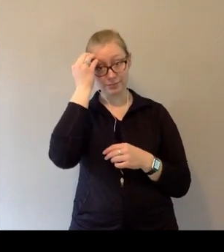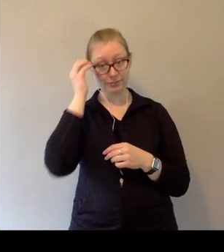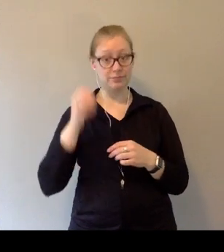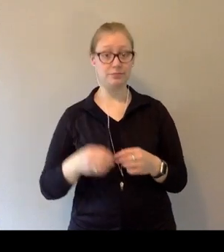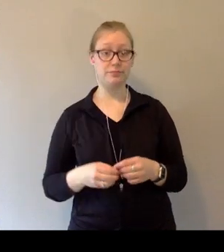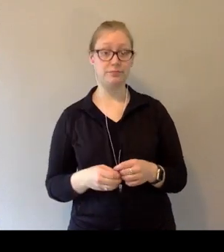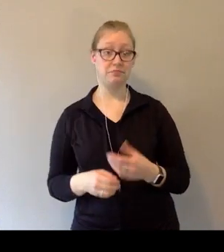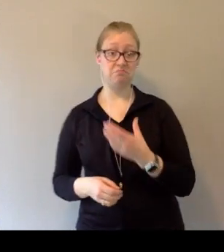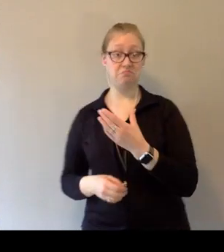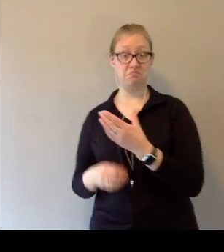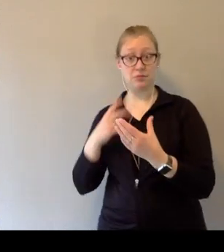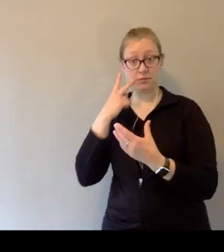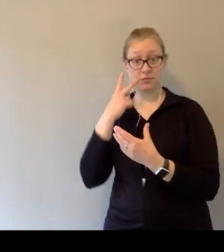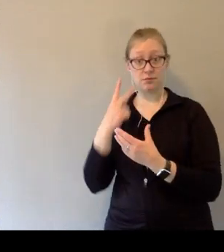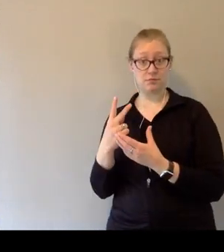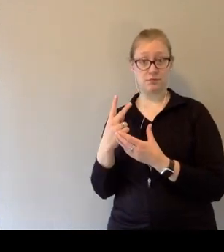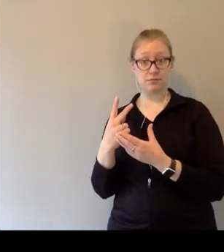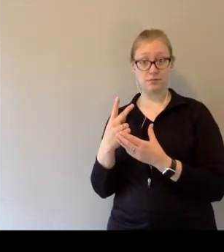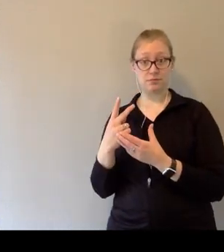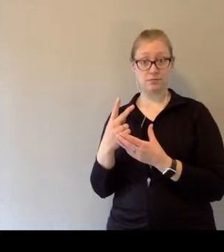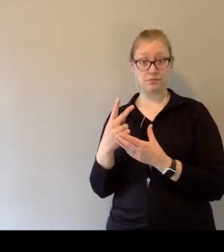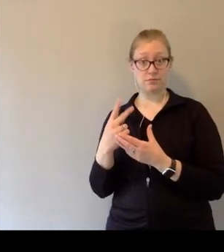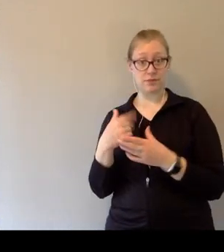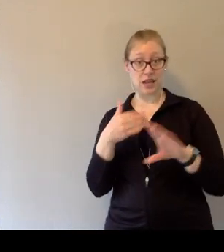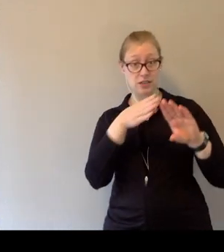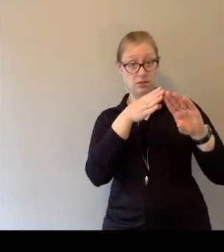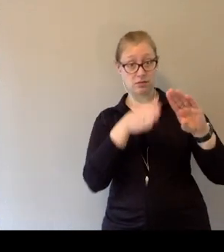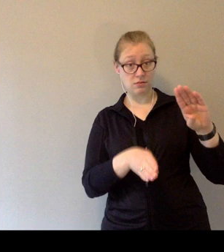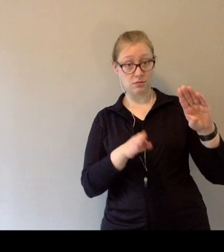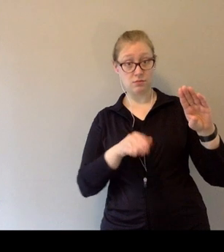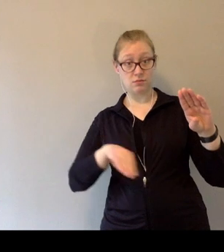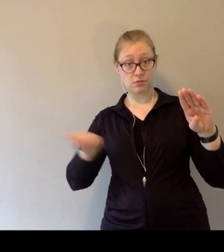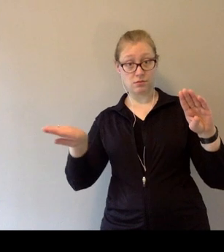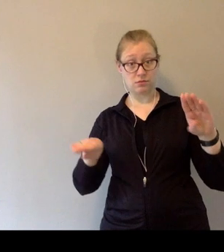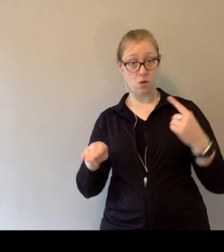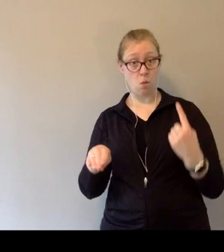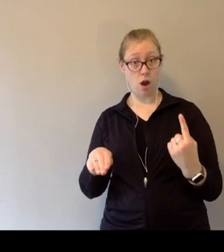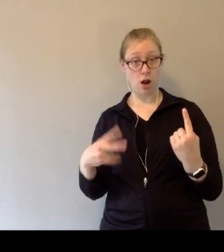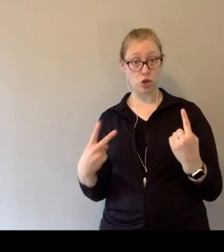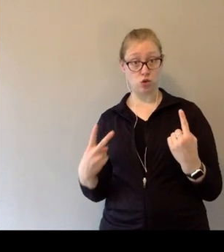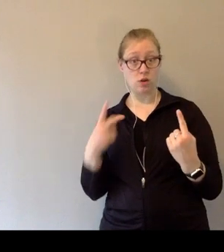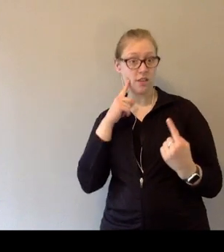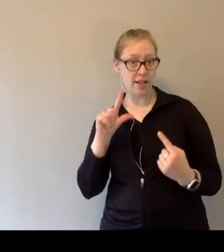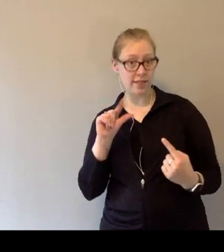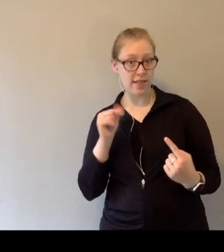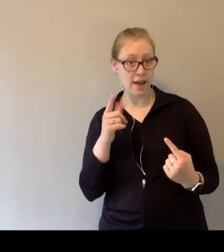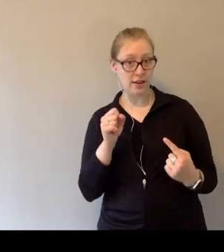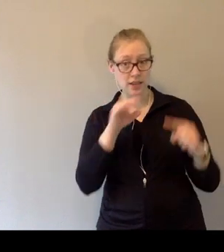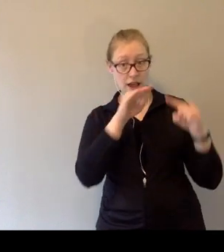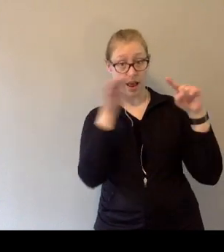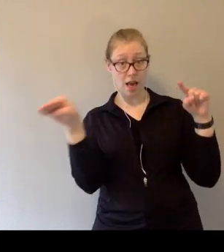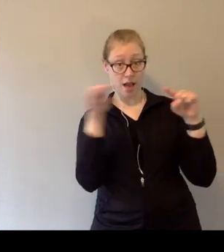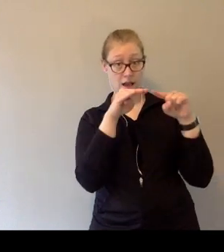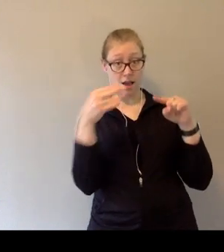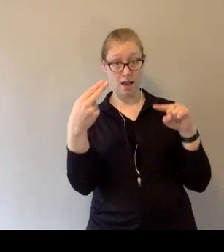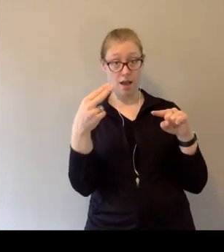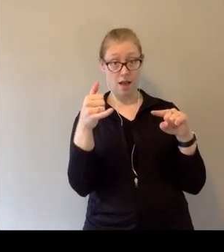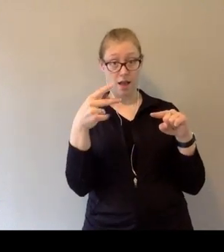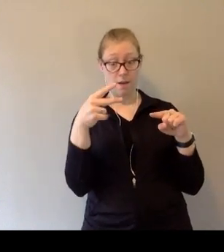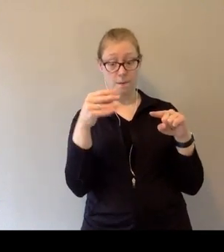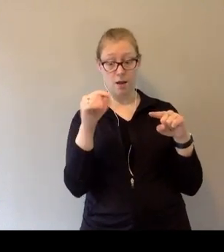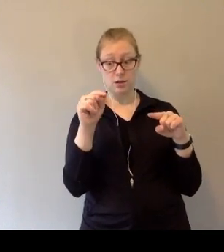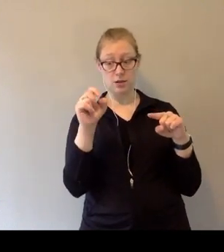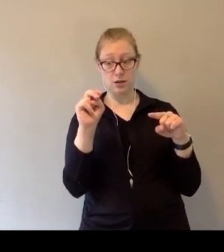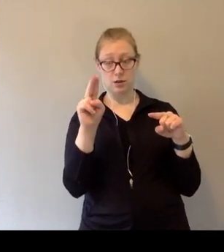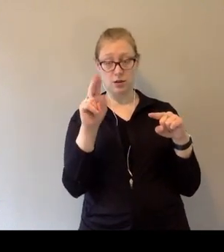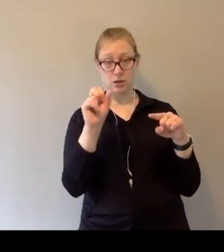see that it has legs of length 1 and 2, and the hypotenuse is the square root of 5.